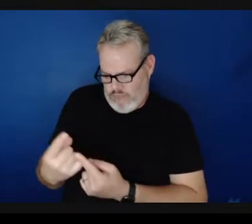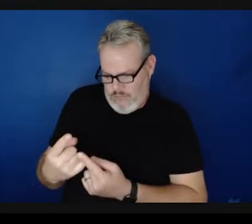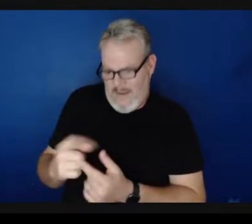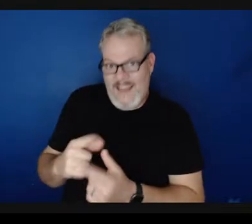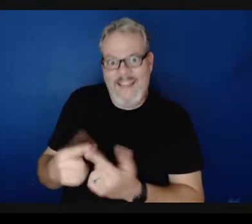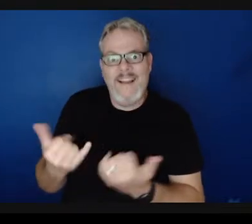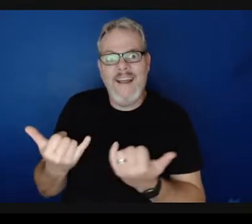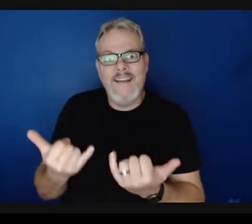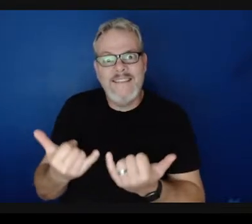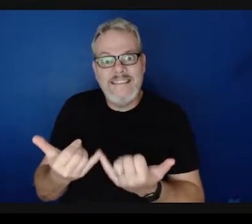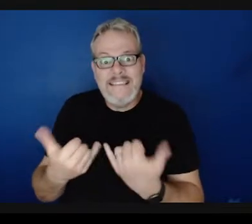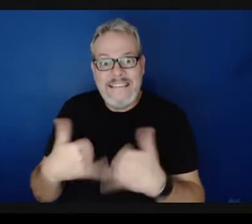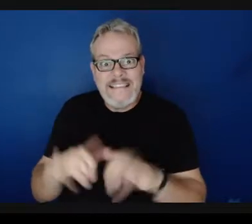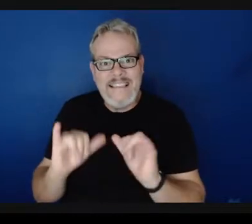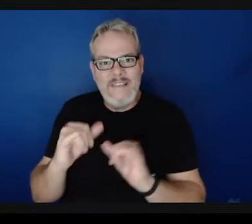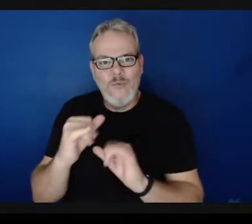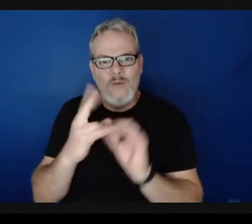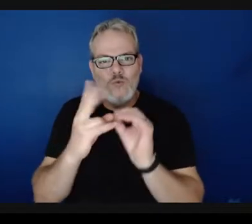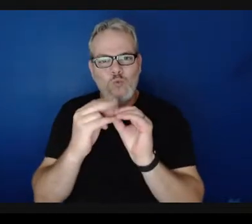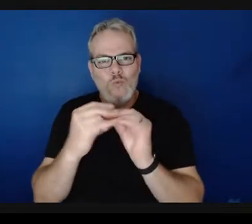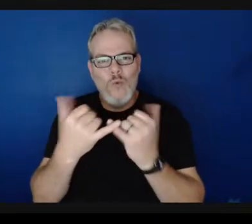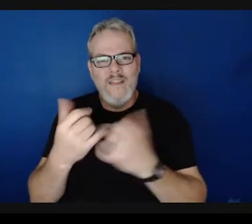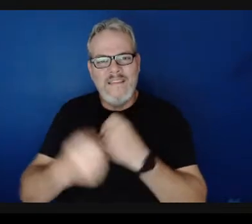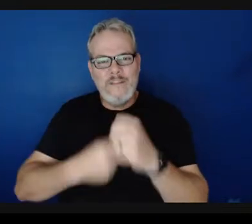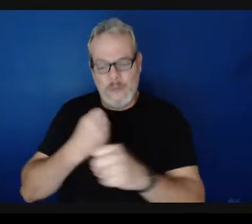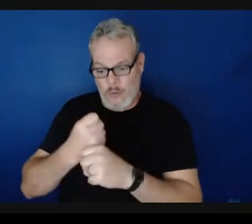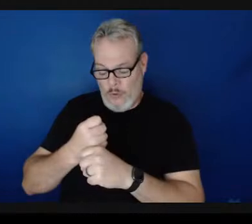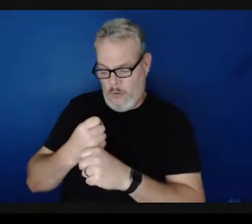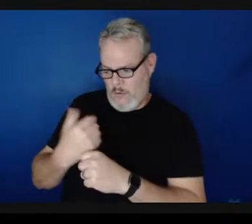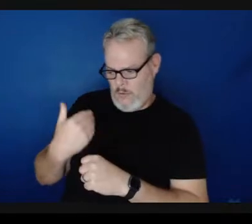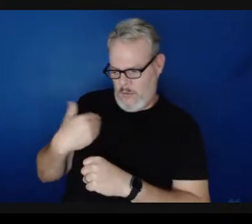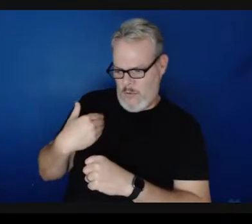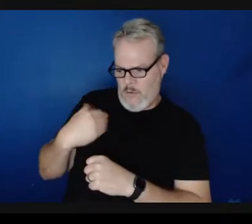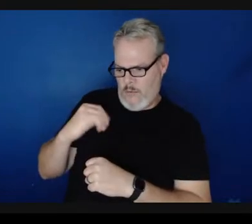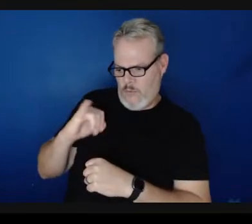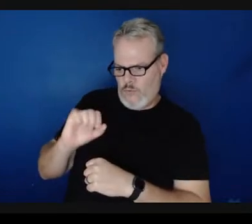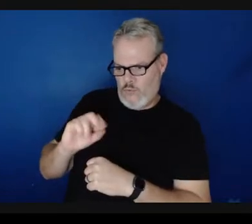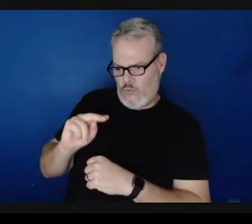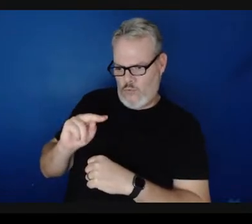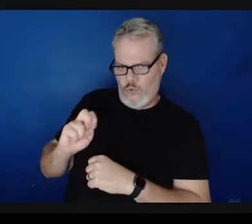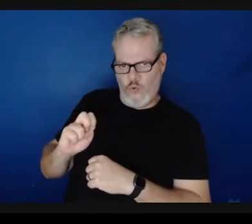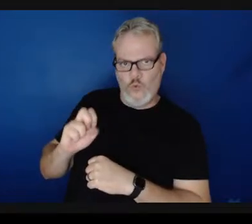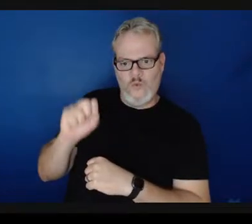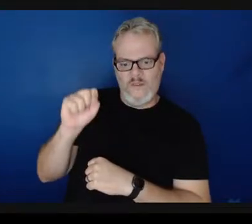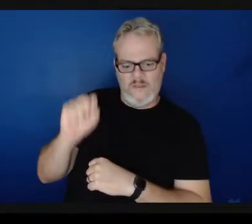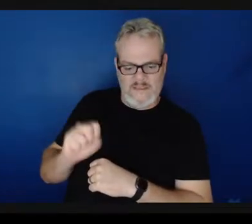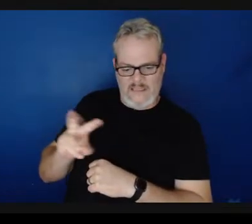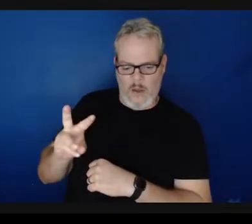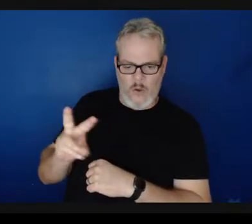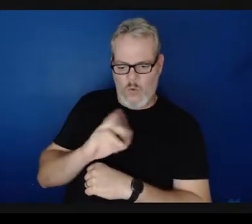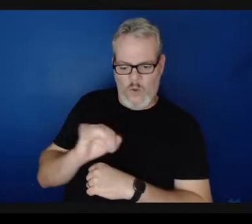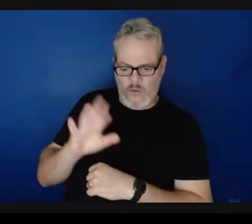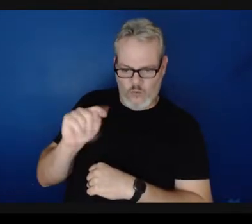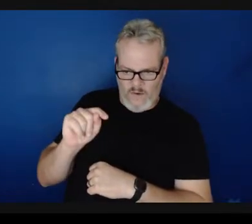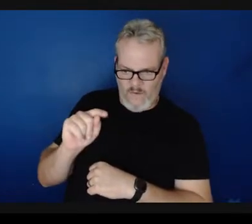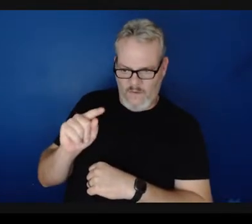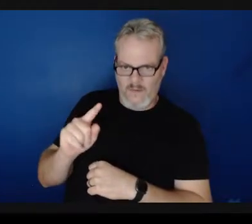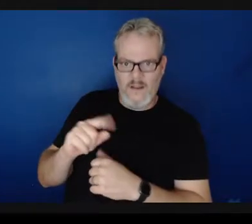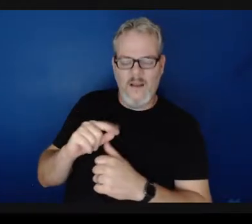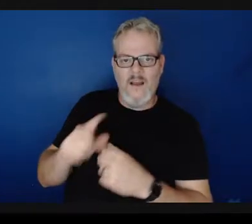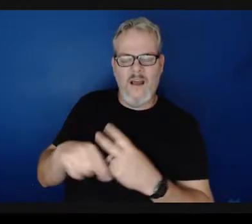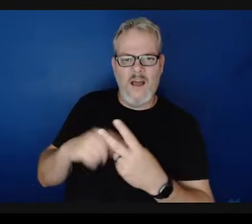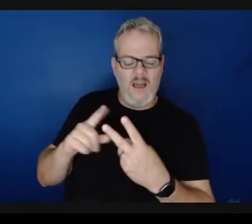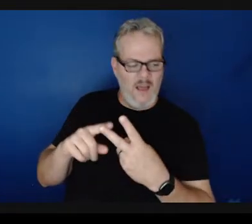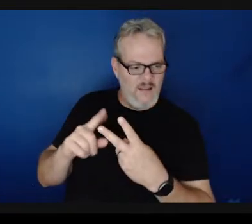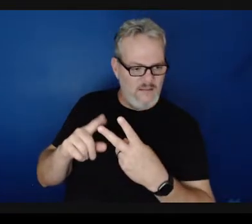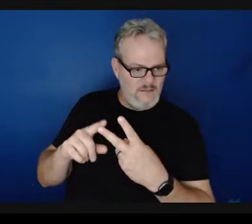mentioned before. The one in June on the Southwest Rift, and June on the Southwest Rift, and the one